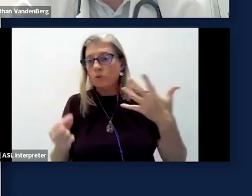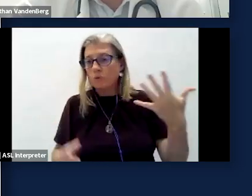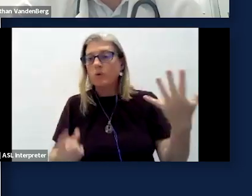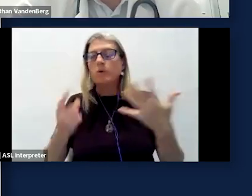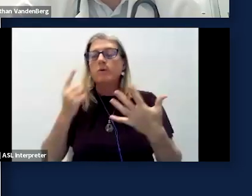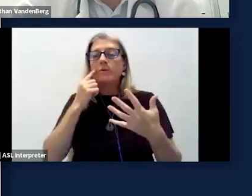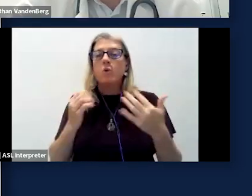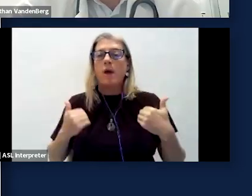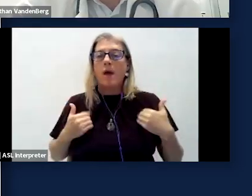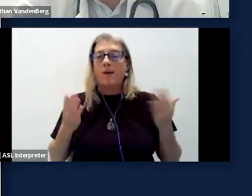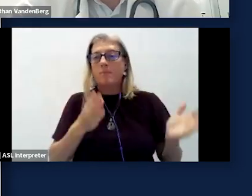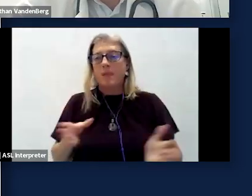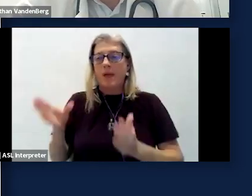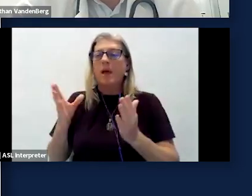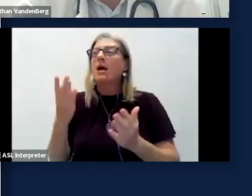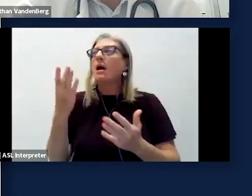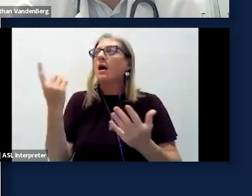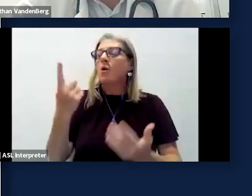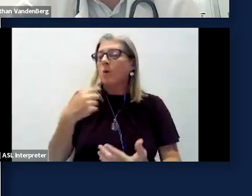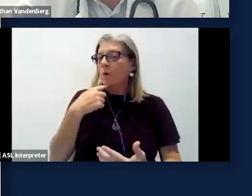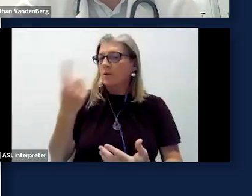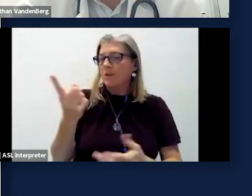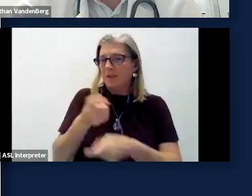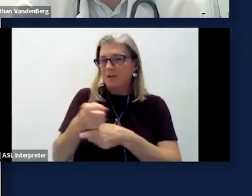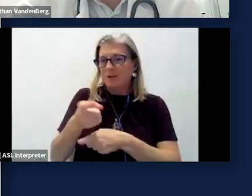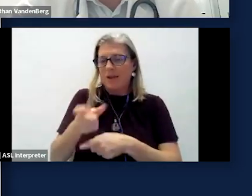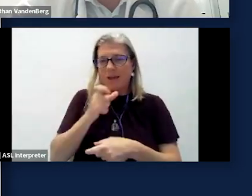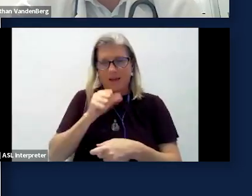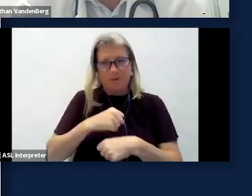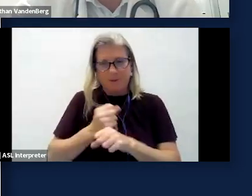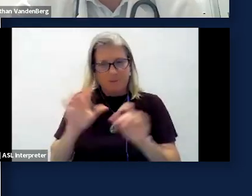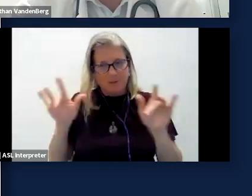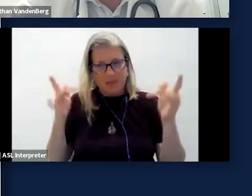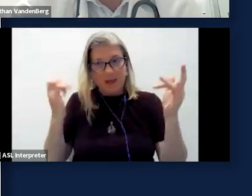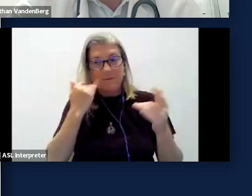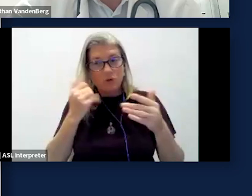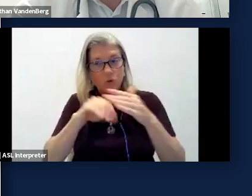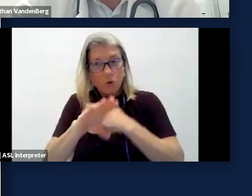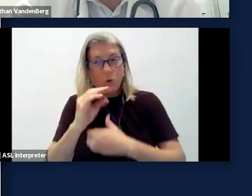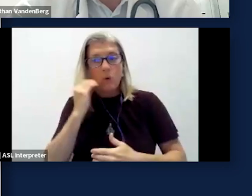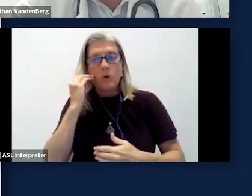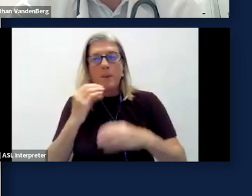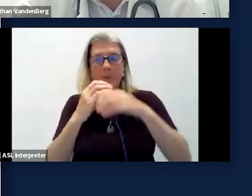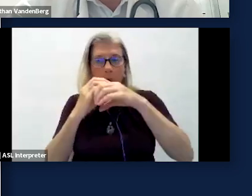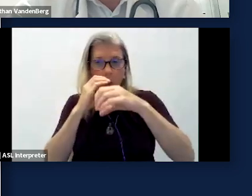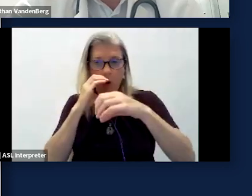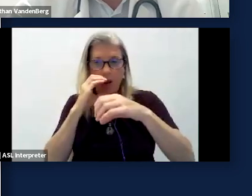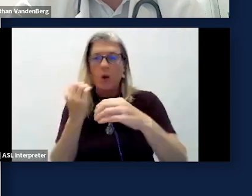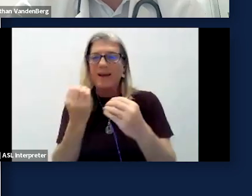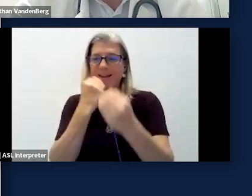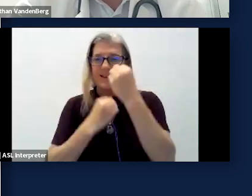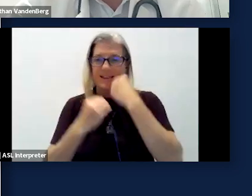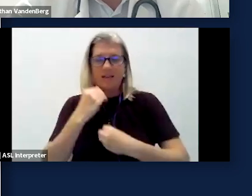Yeah, I always tell a joke, and I don't mean to make light of it, but if you go home and you eat a big burrito, it's gonna be hard for me to help